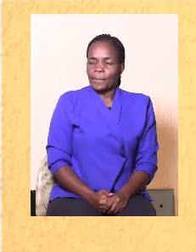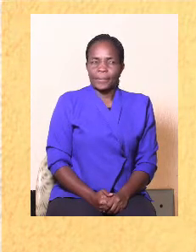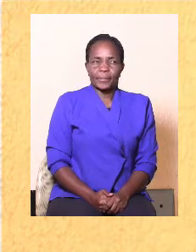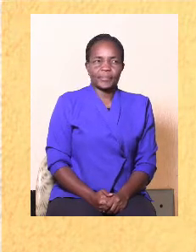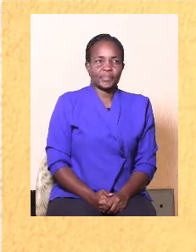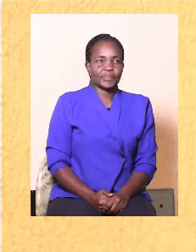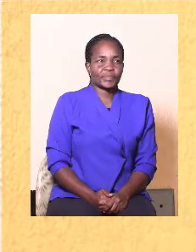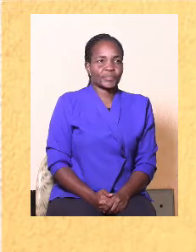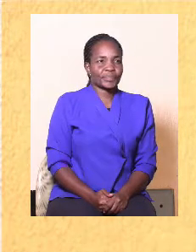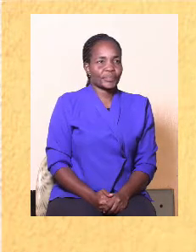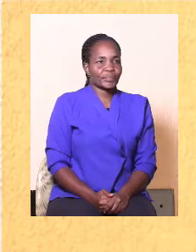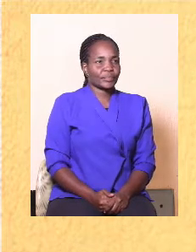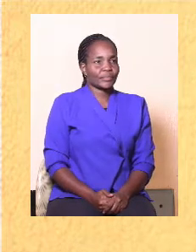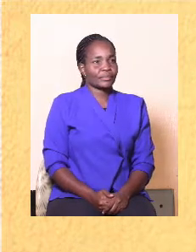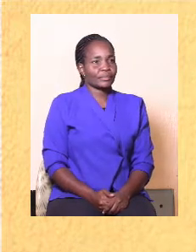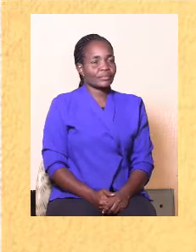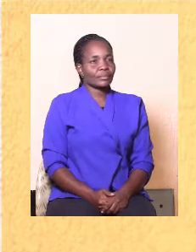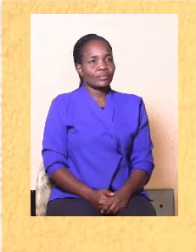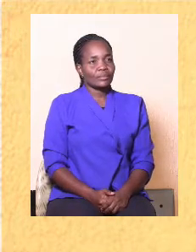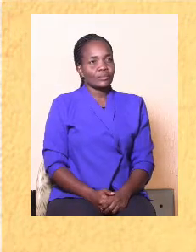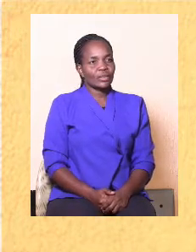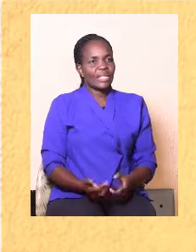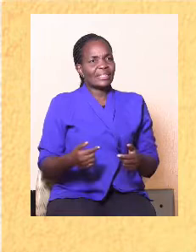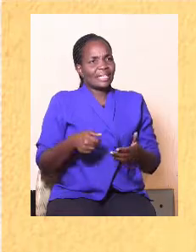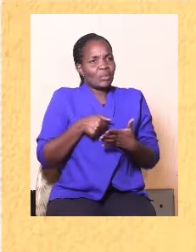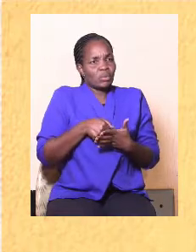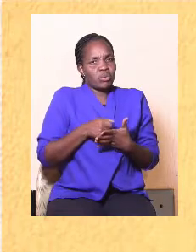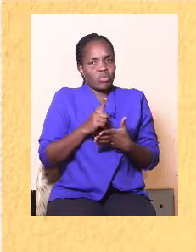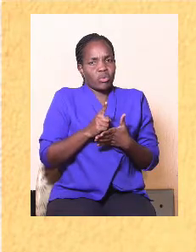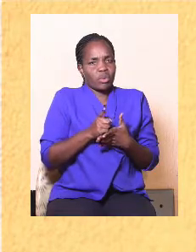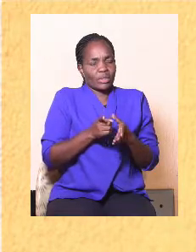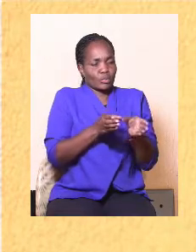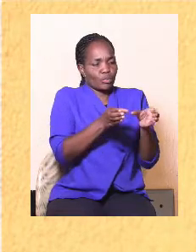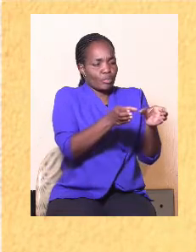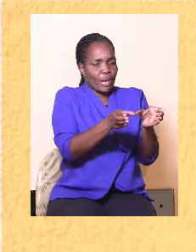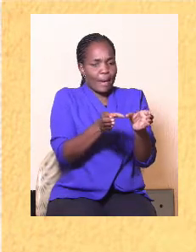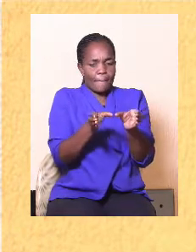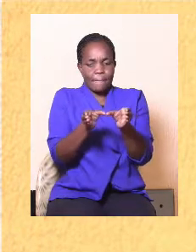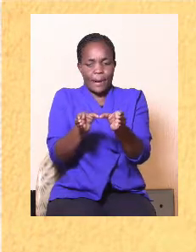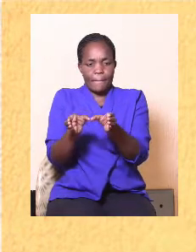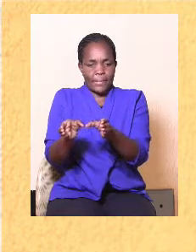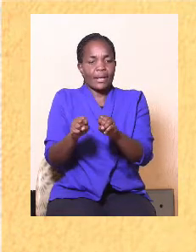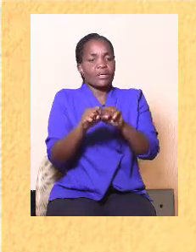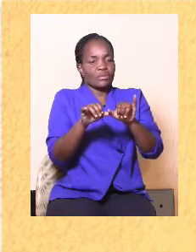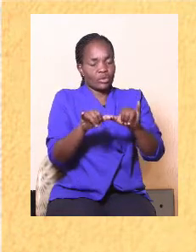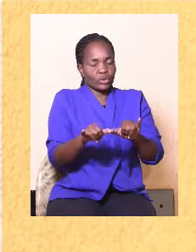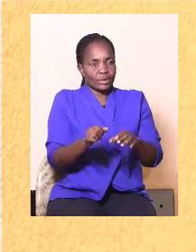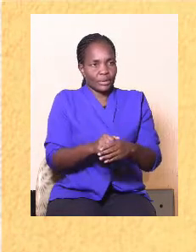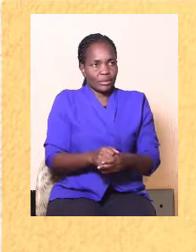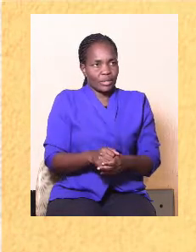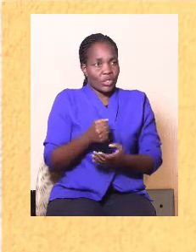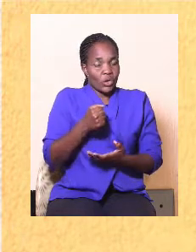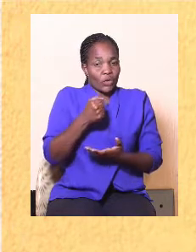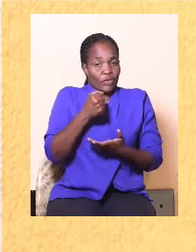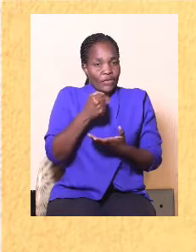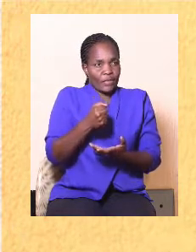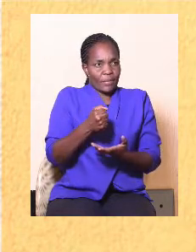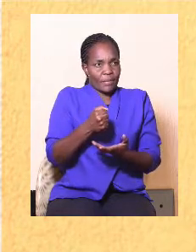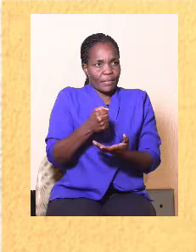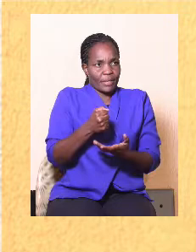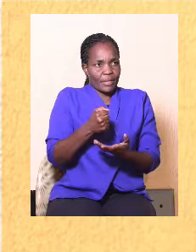So how will the scheme work? We have tried to simplify the system or the scheme so that money gets to the hands of